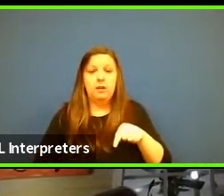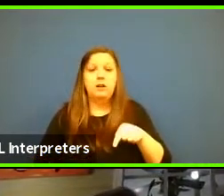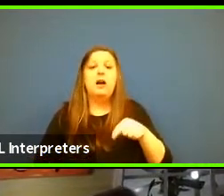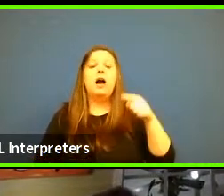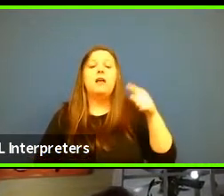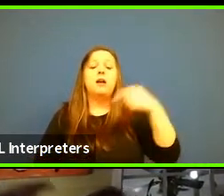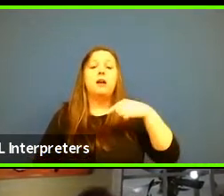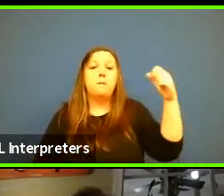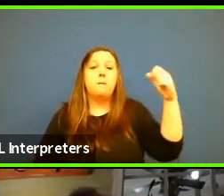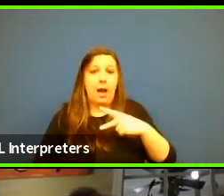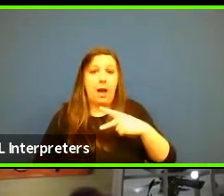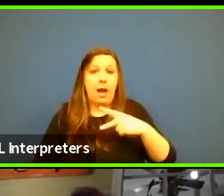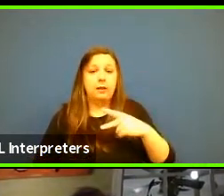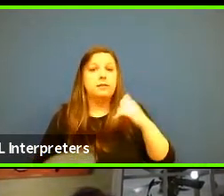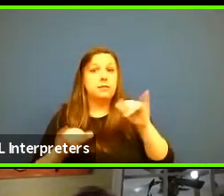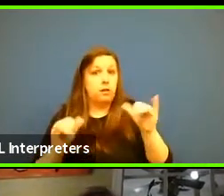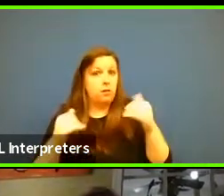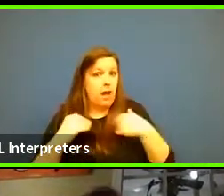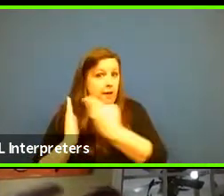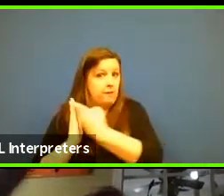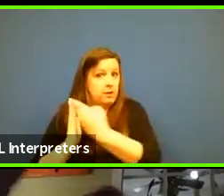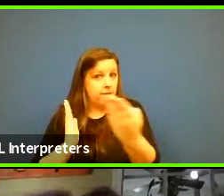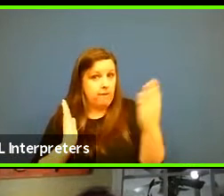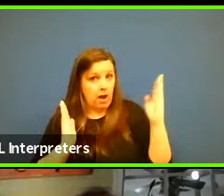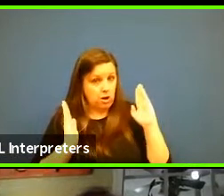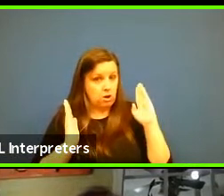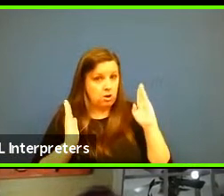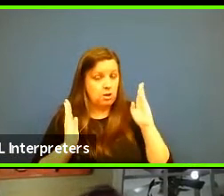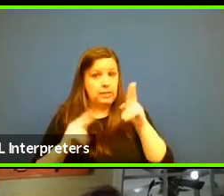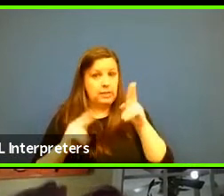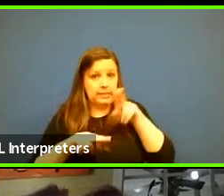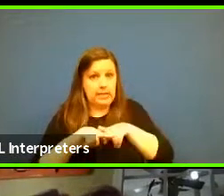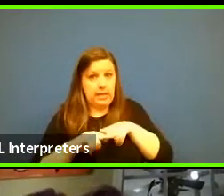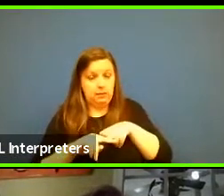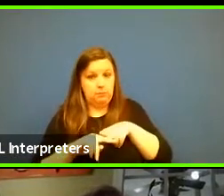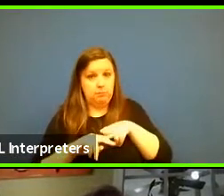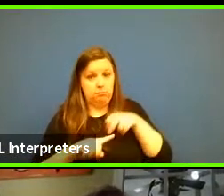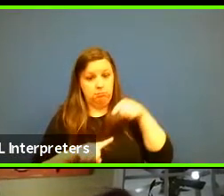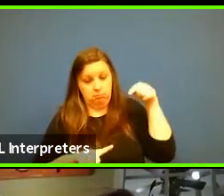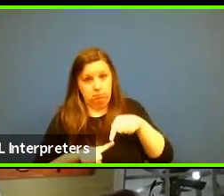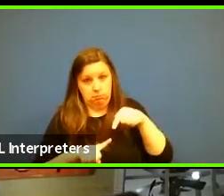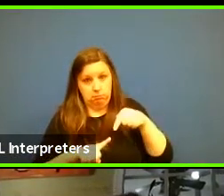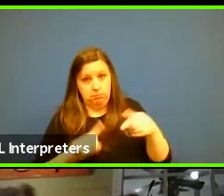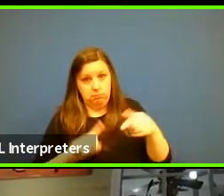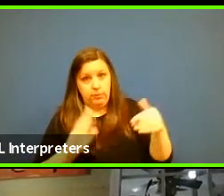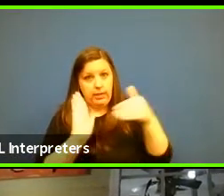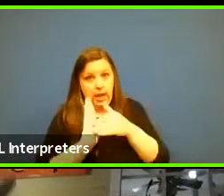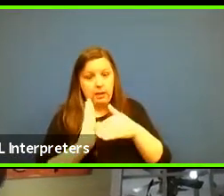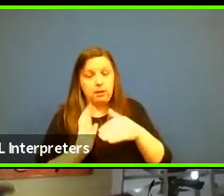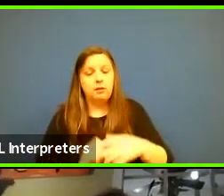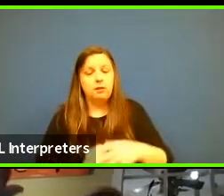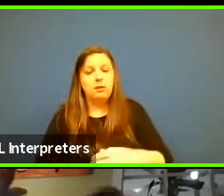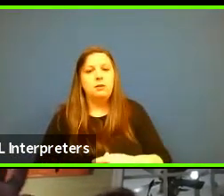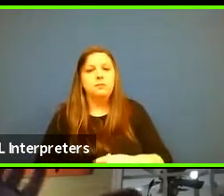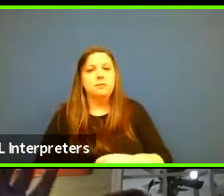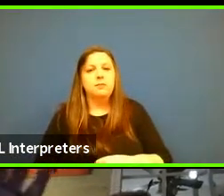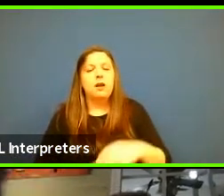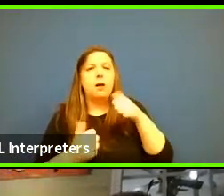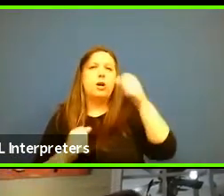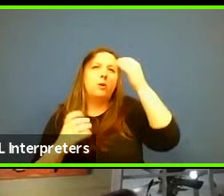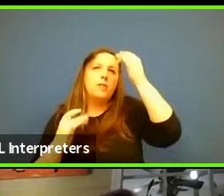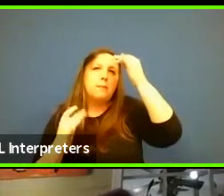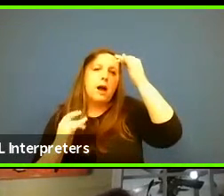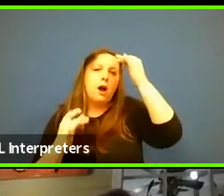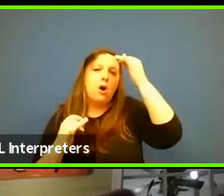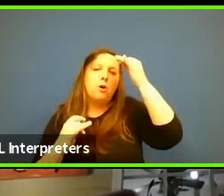where they sit. I'm trying to look at how it would go for, like, when you go into